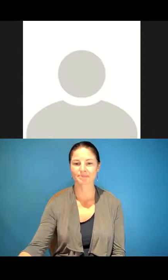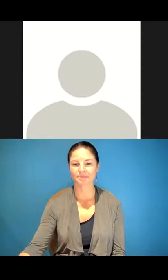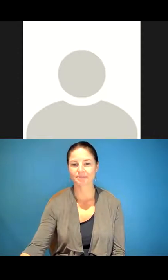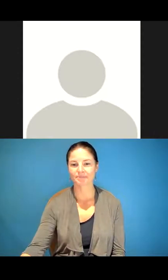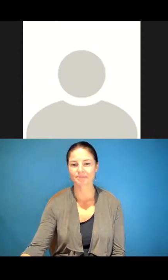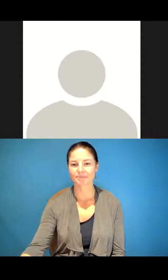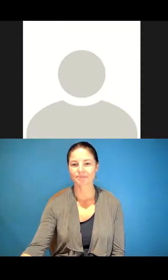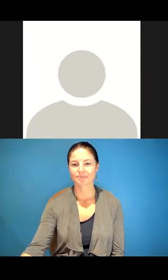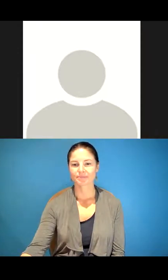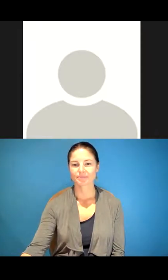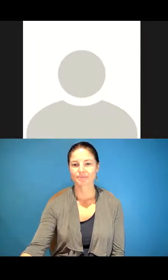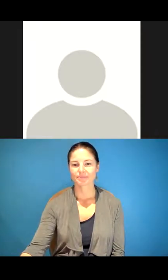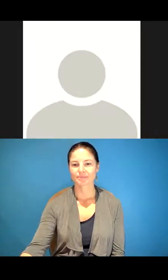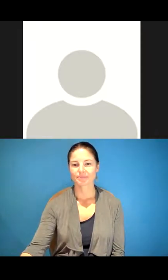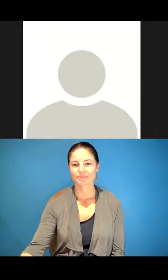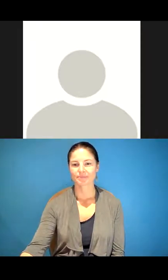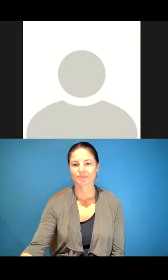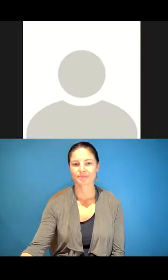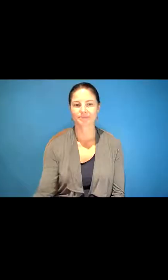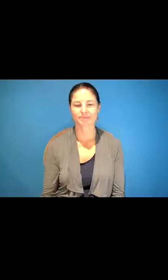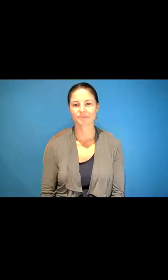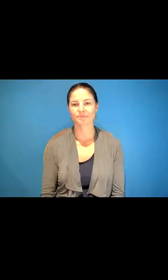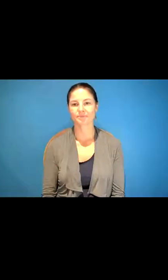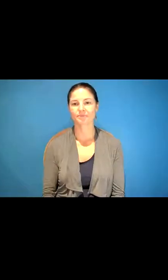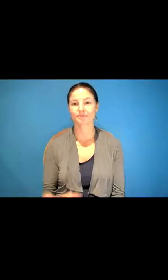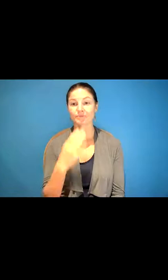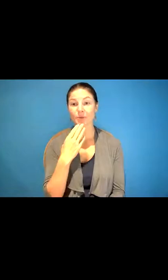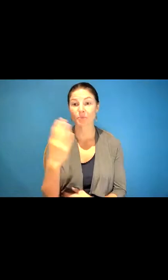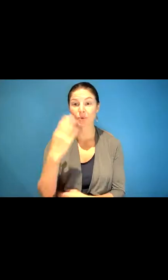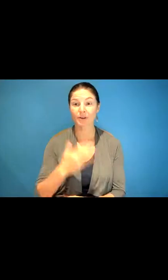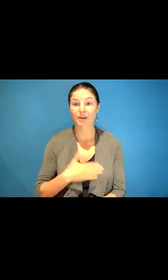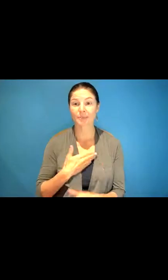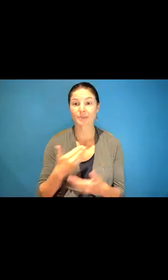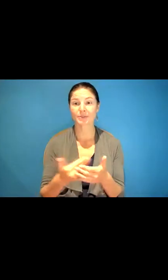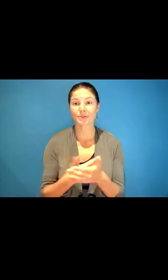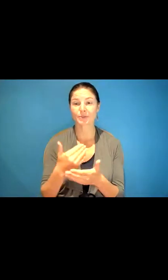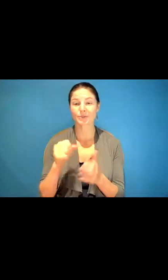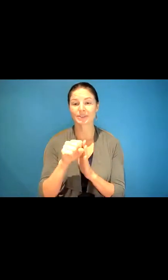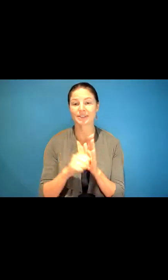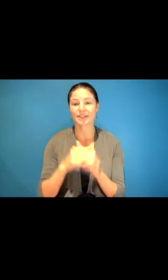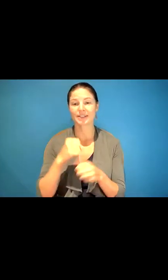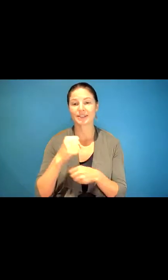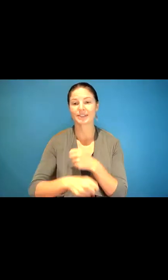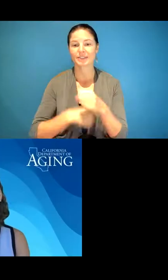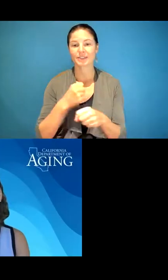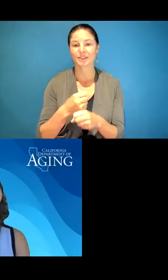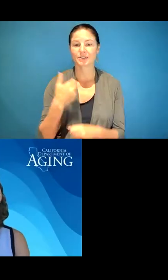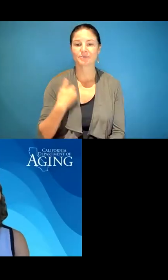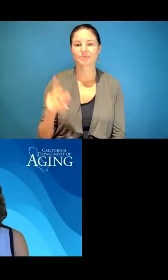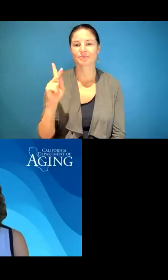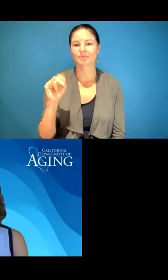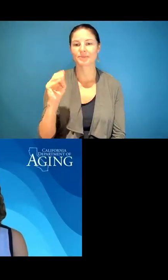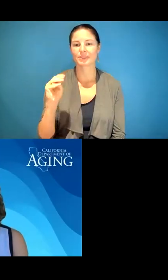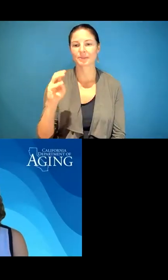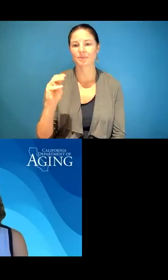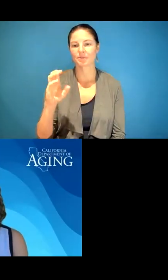Good morning and happy new state year. I'm Kim McCoy-Wade, the director of the California Department of Aging. And I'm happy to be with